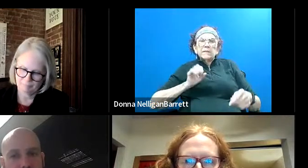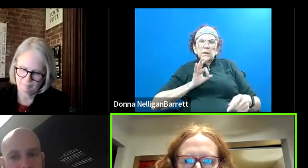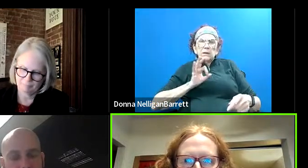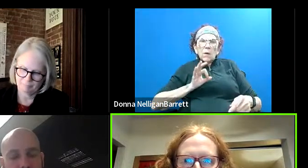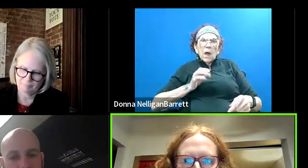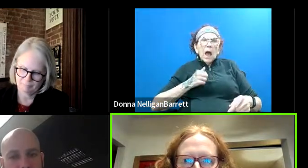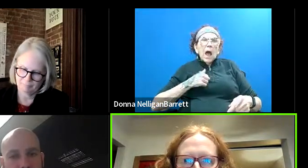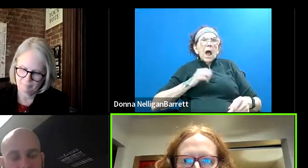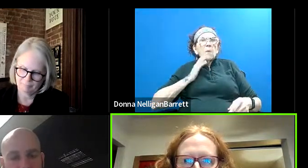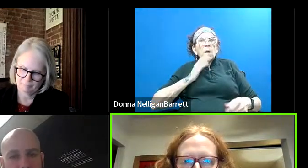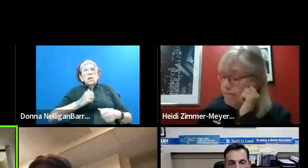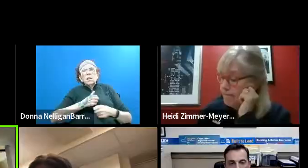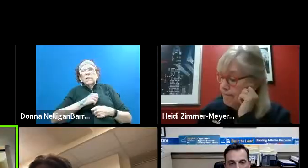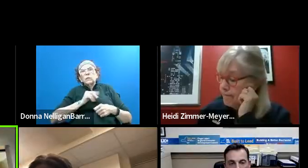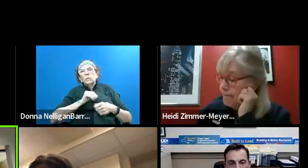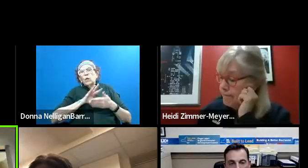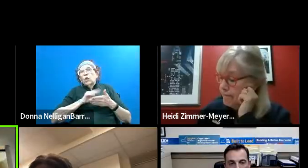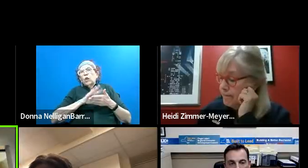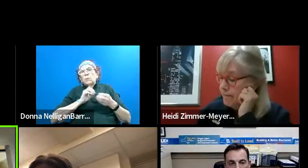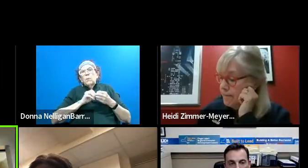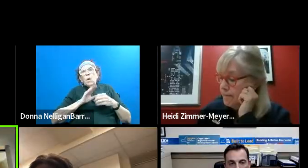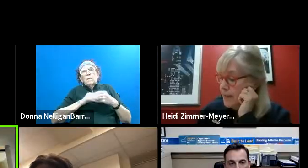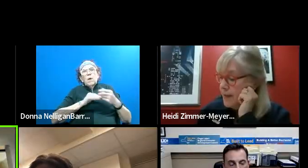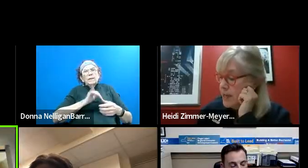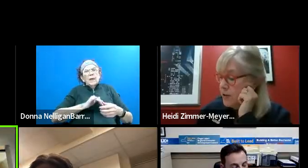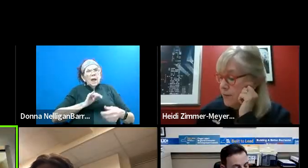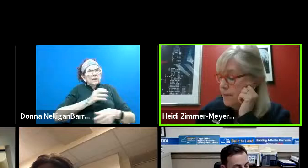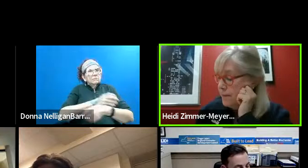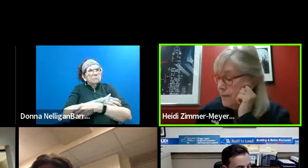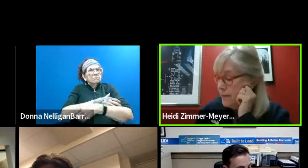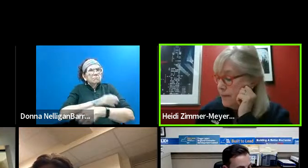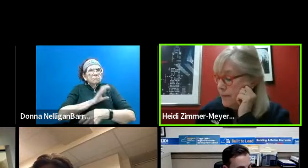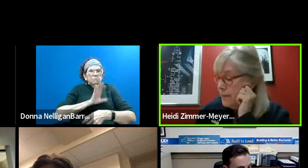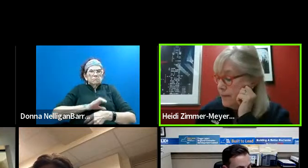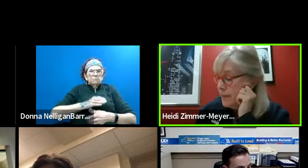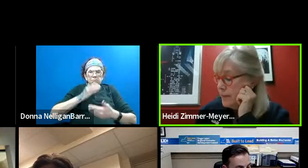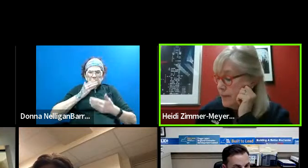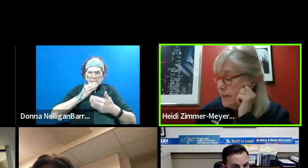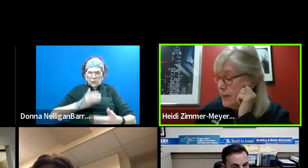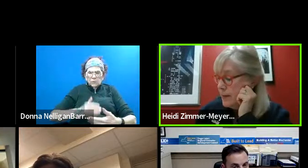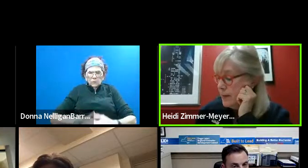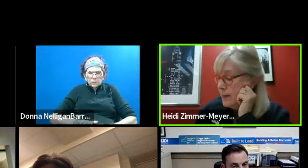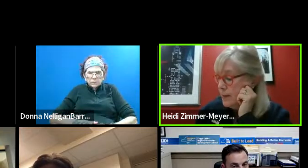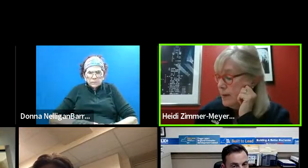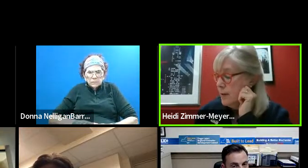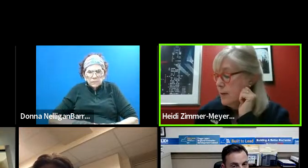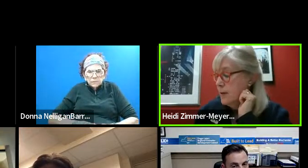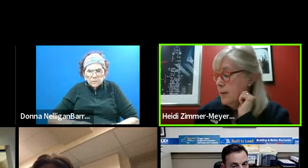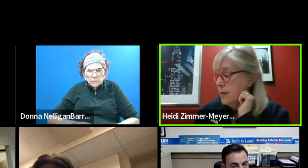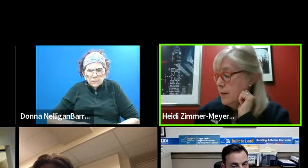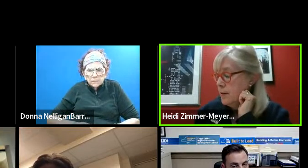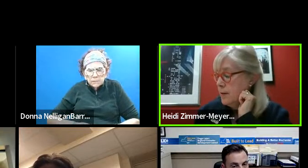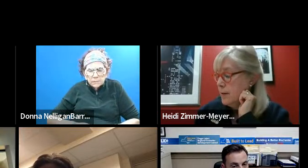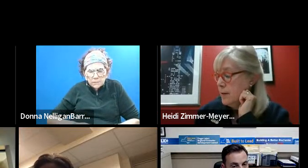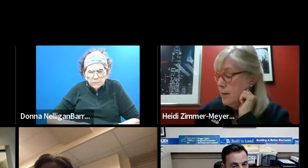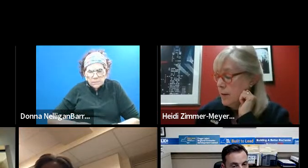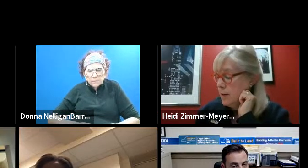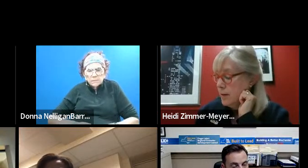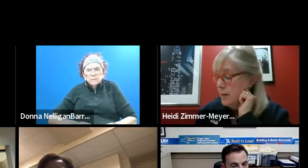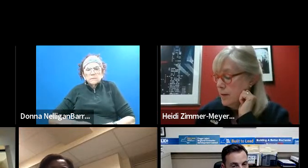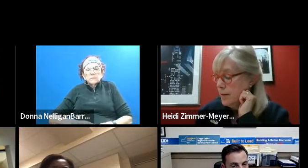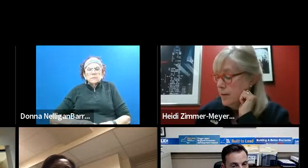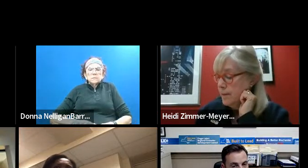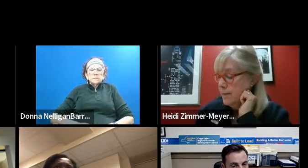That's great. Powerful stuff. Yeah, thanks, Heidi. Thank you. Additional questions